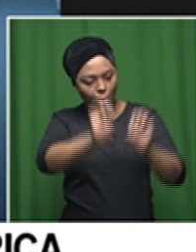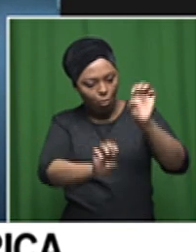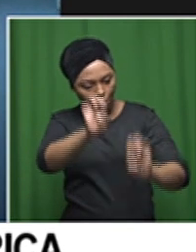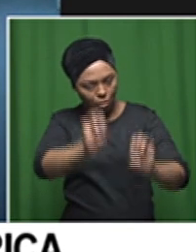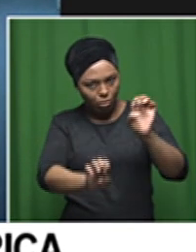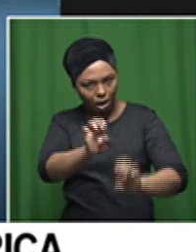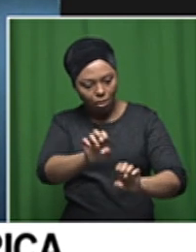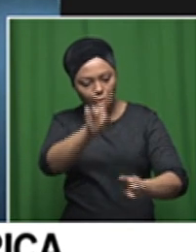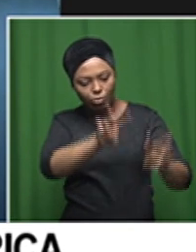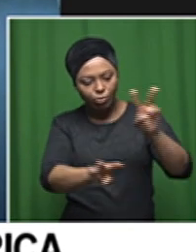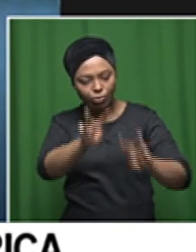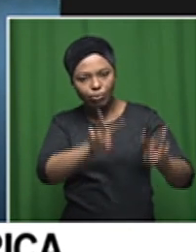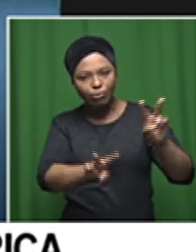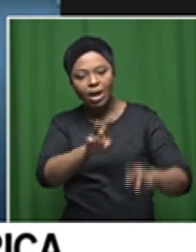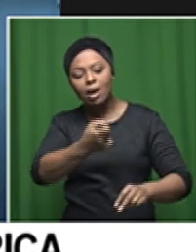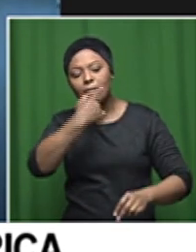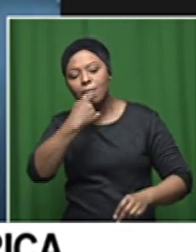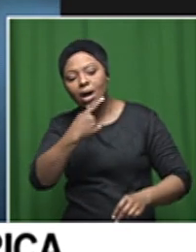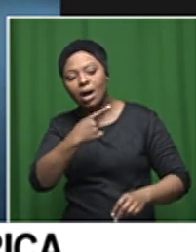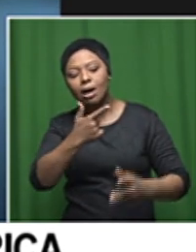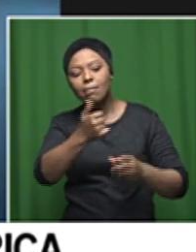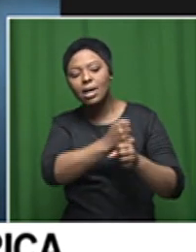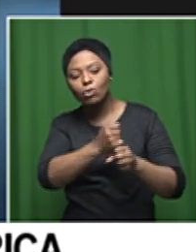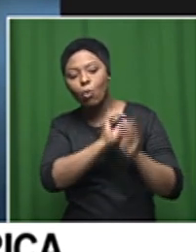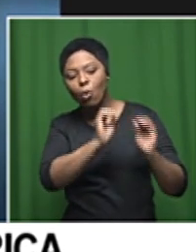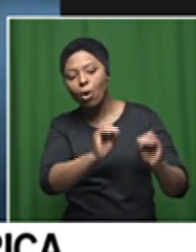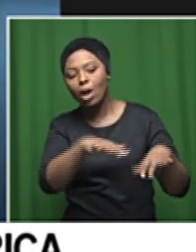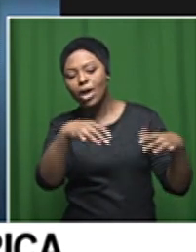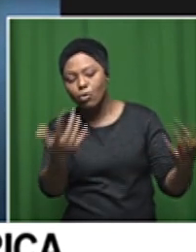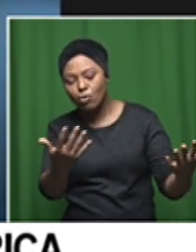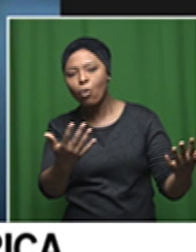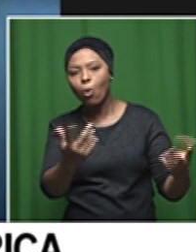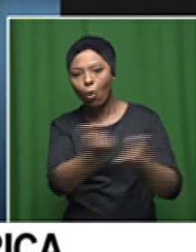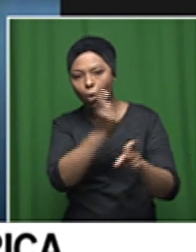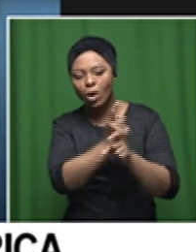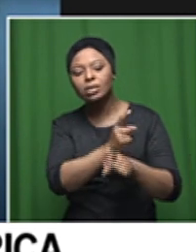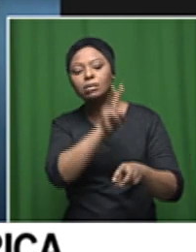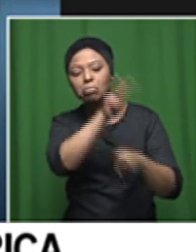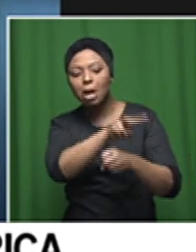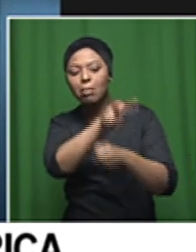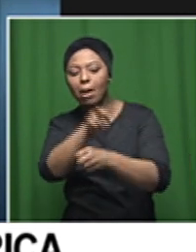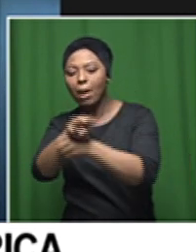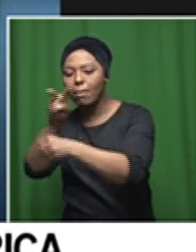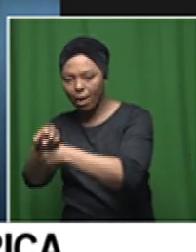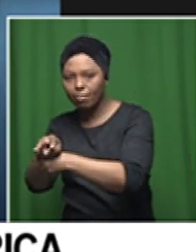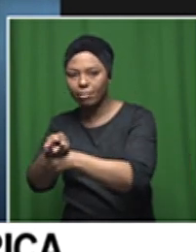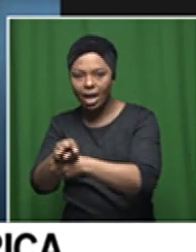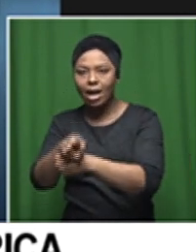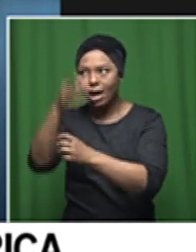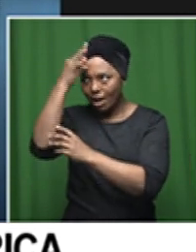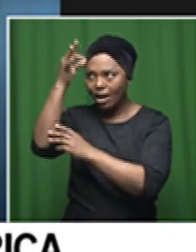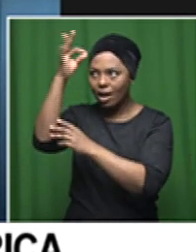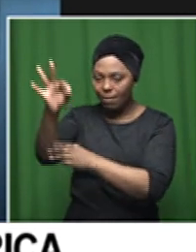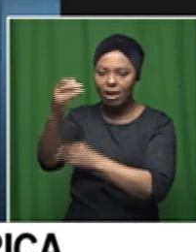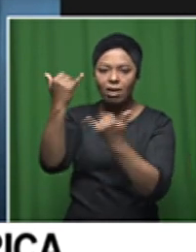availability of medicines on daily basis. Because we're a caring government. It's used to